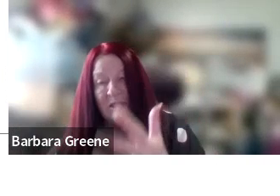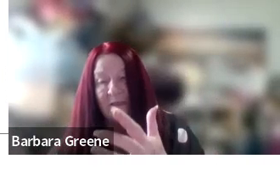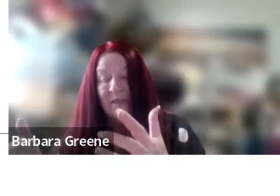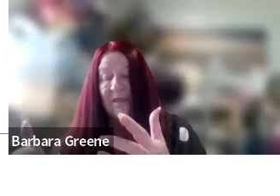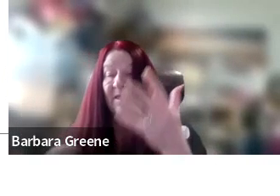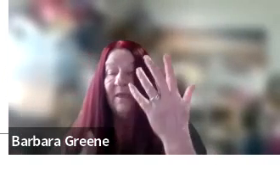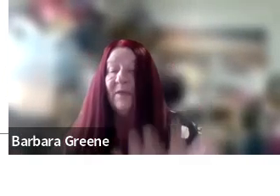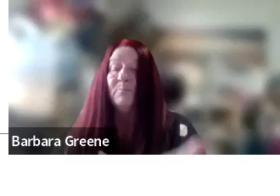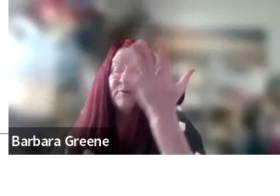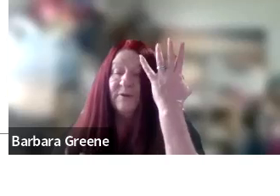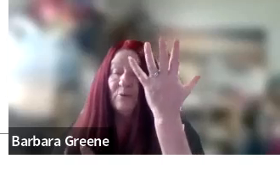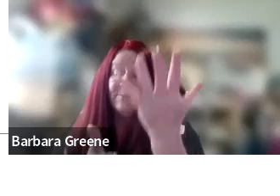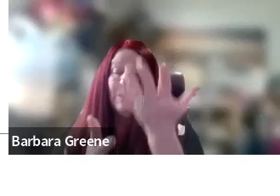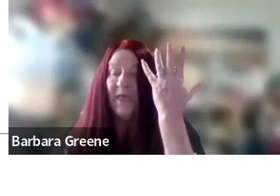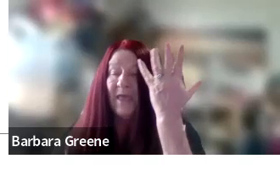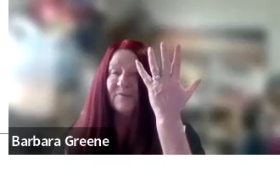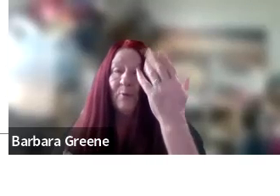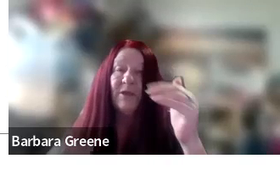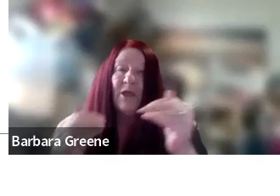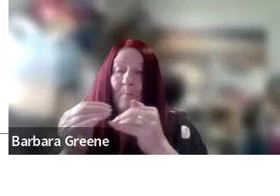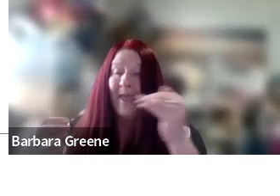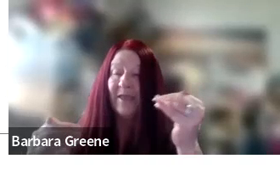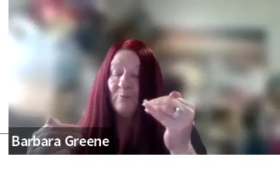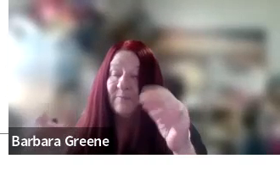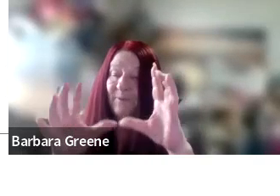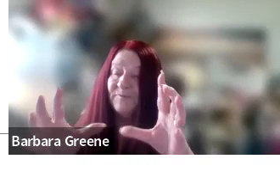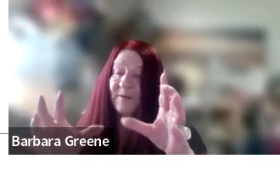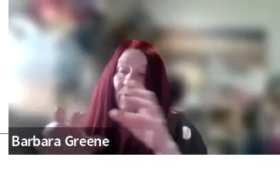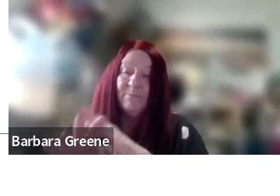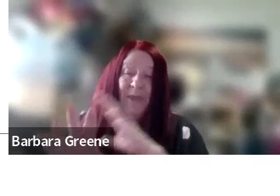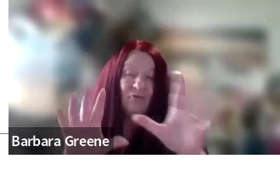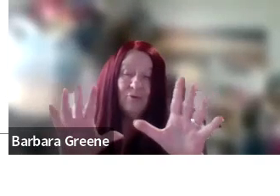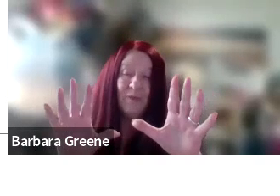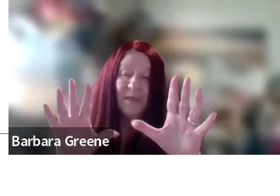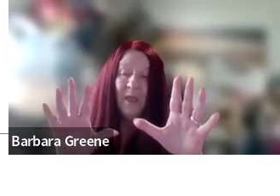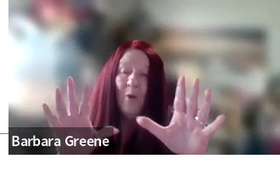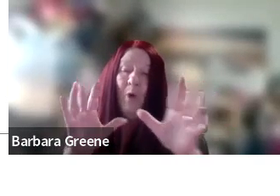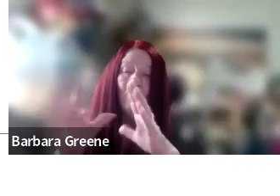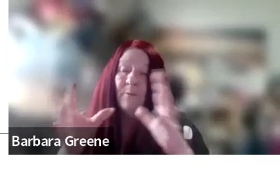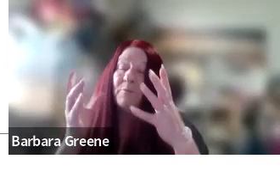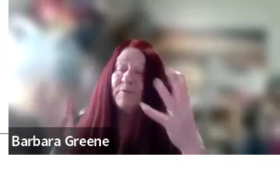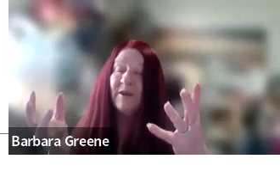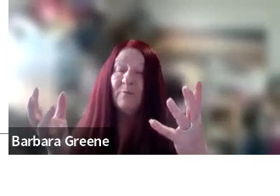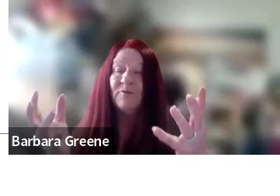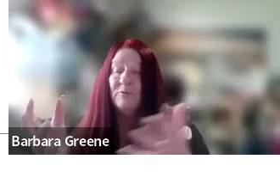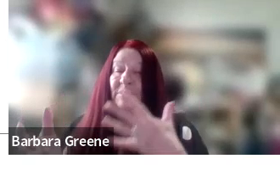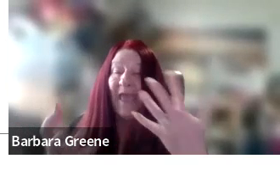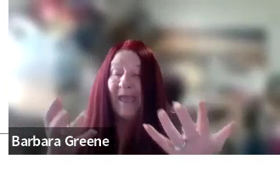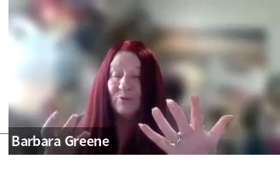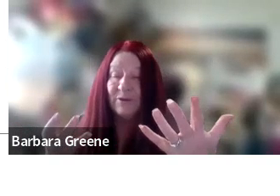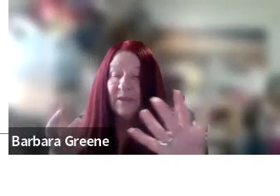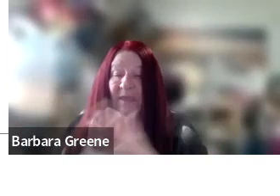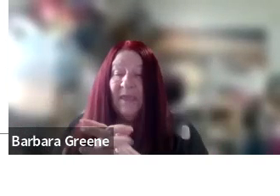trying to collect, it would present a red flag. So we could go back and we could fix it, and we could make sure that what we were presenting was